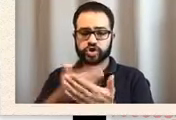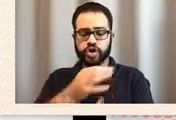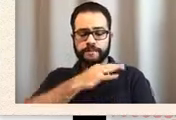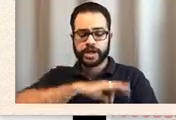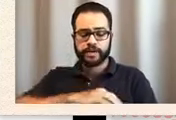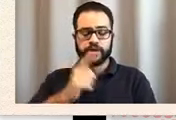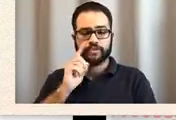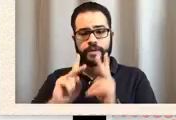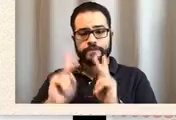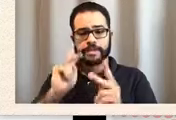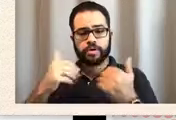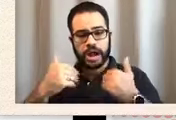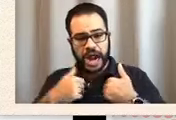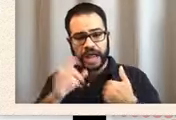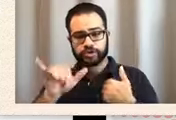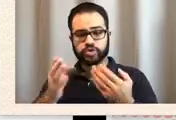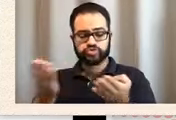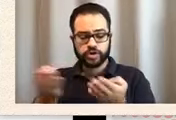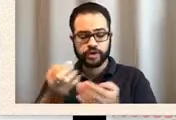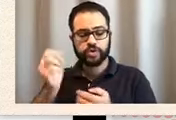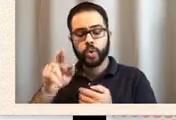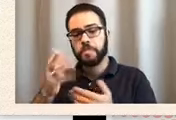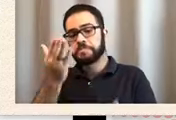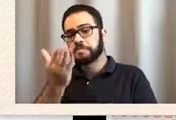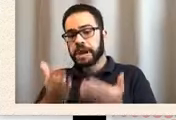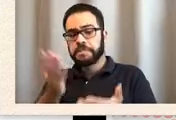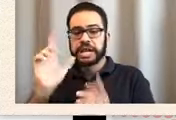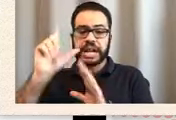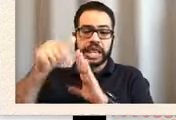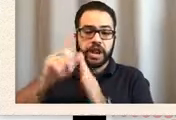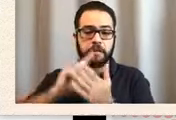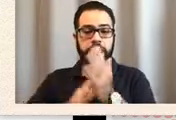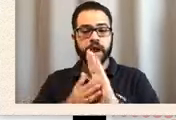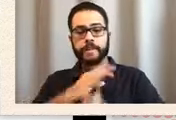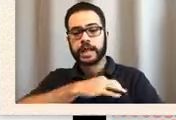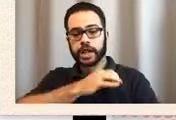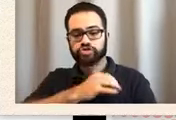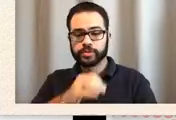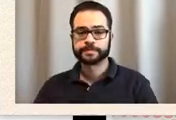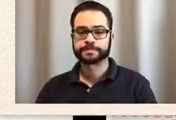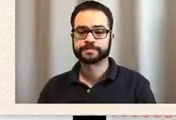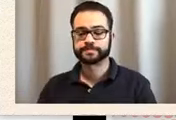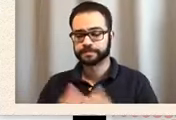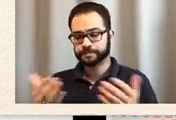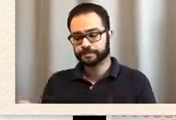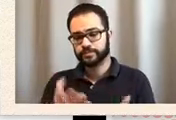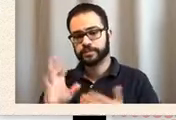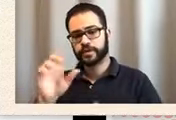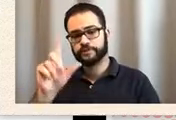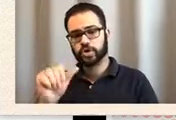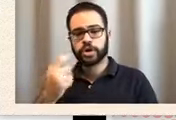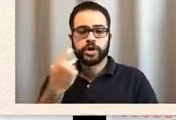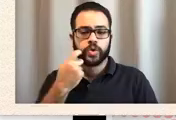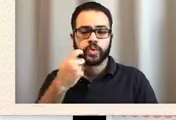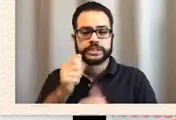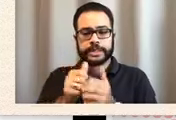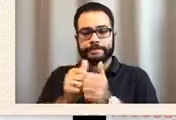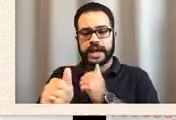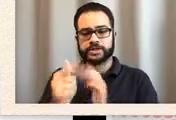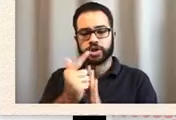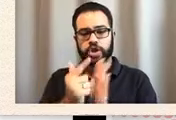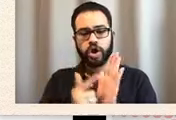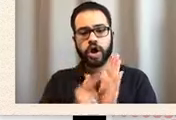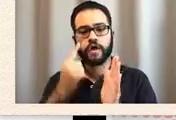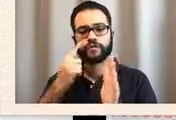Medicaid services or may be eligible in the future for those types of services. Here in Florida, we recently passed some laws to